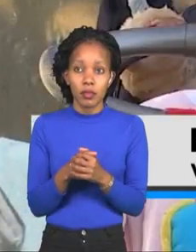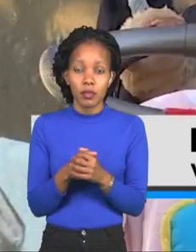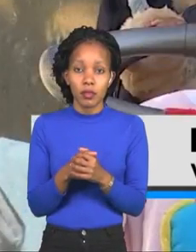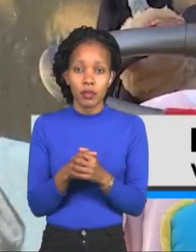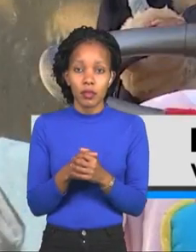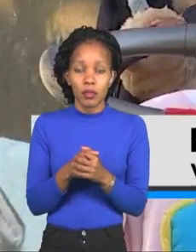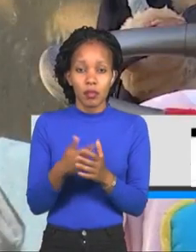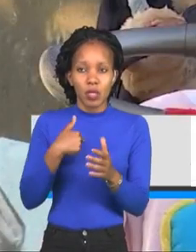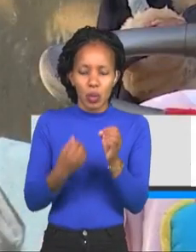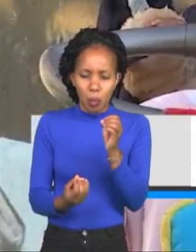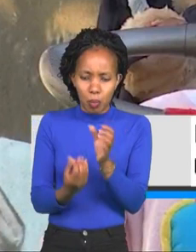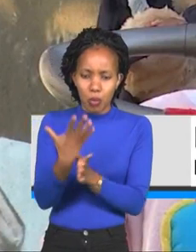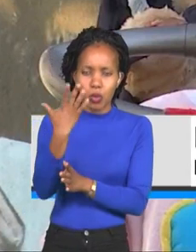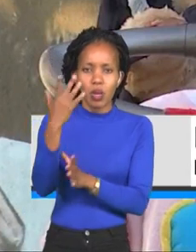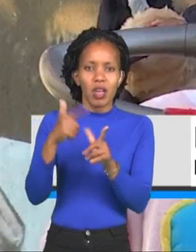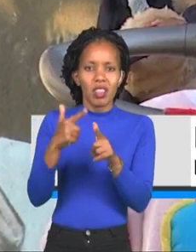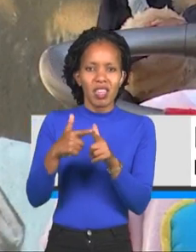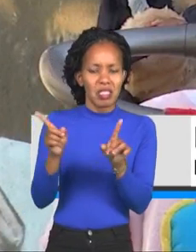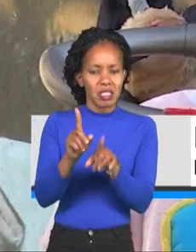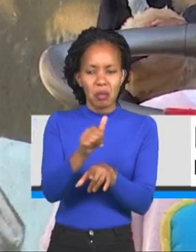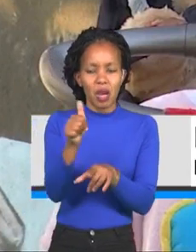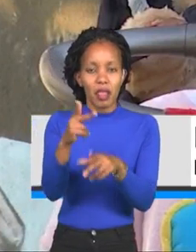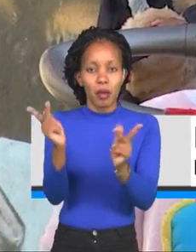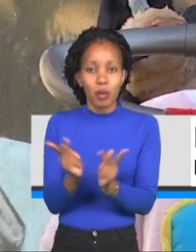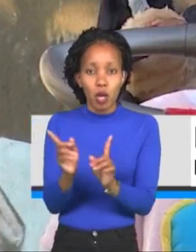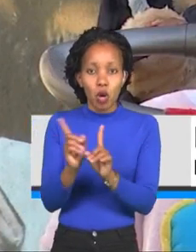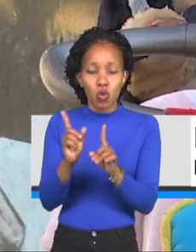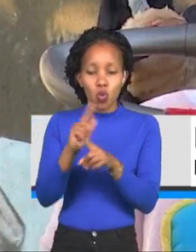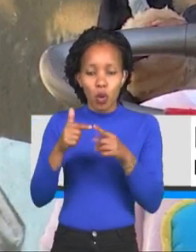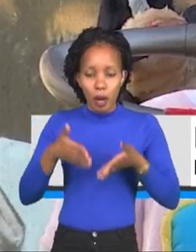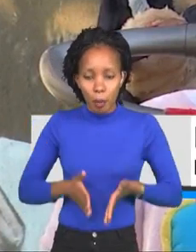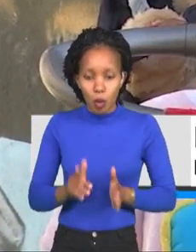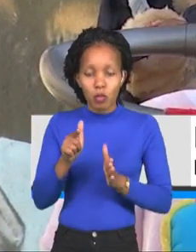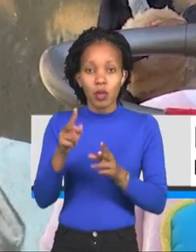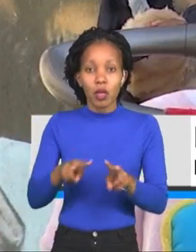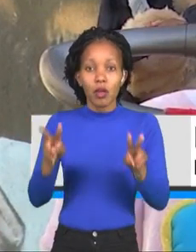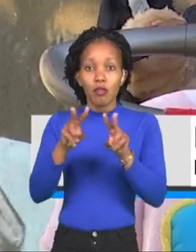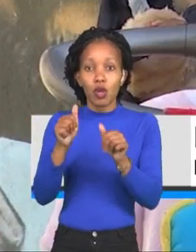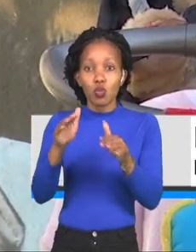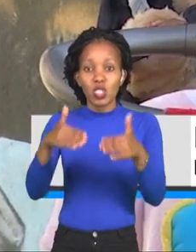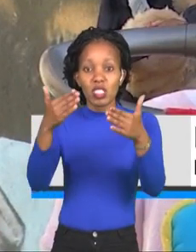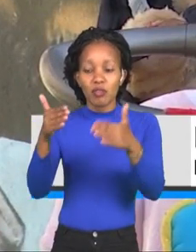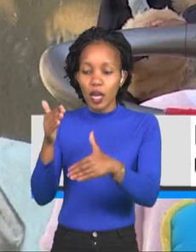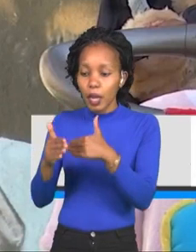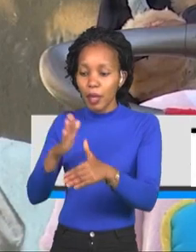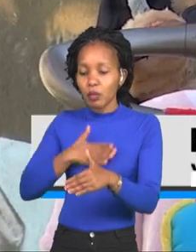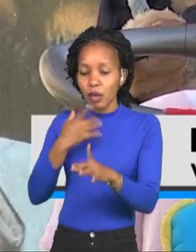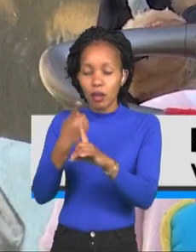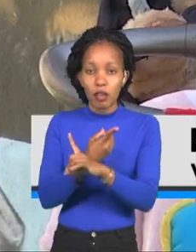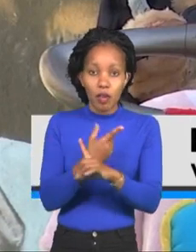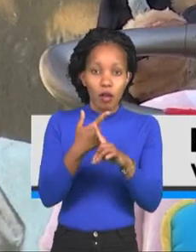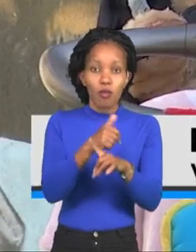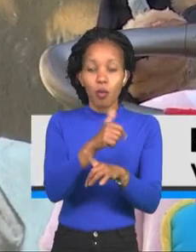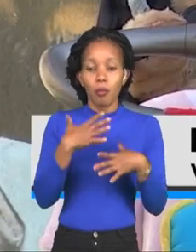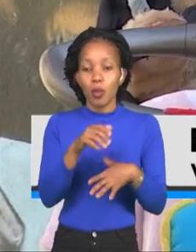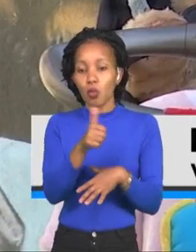For me, growing here was like growing anywhere else, and being born here, the value I give to the neighborhood, it's different from other people